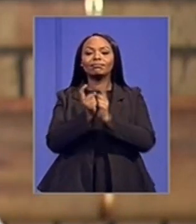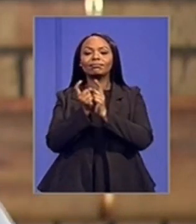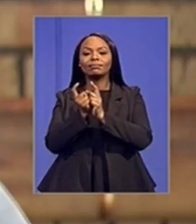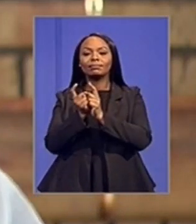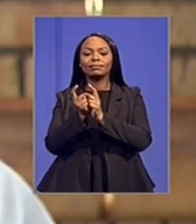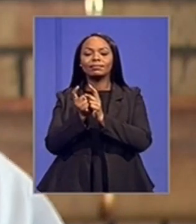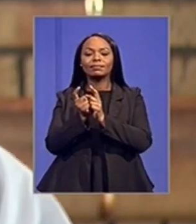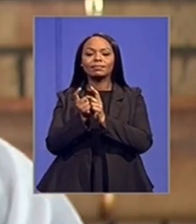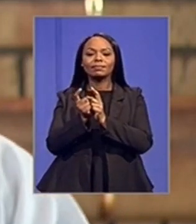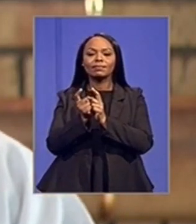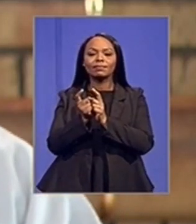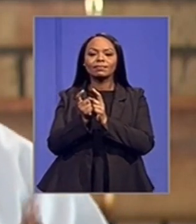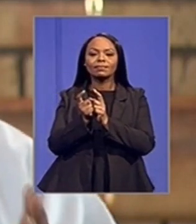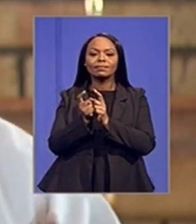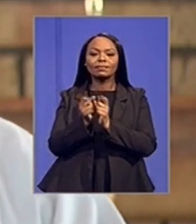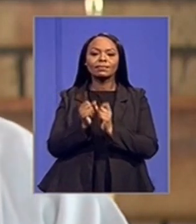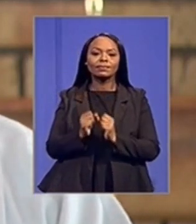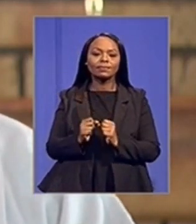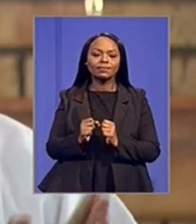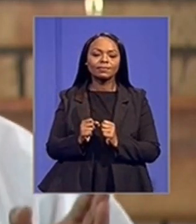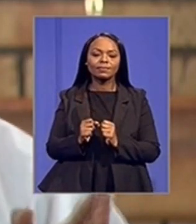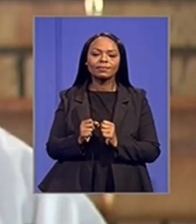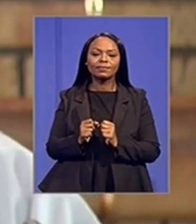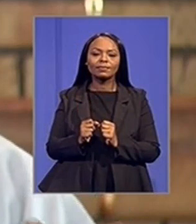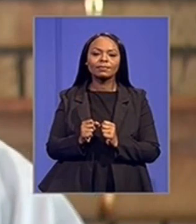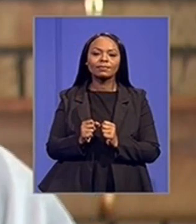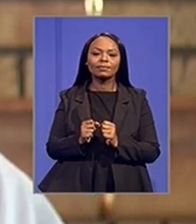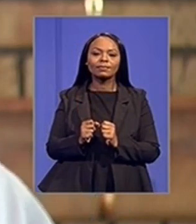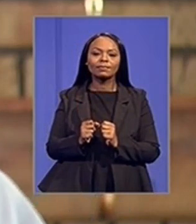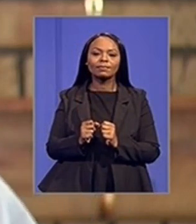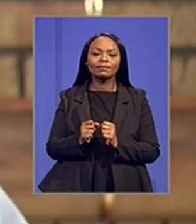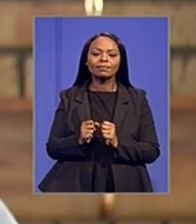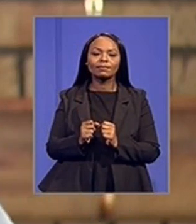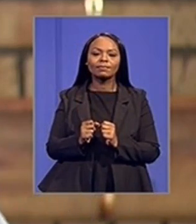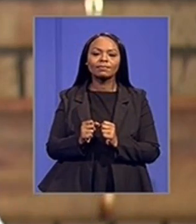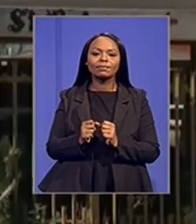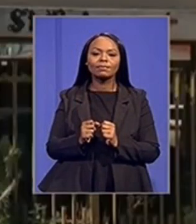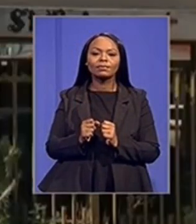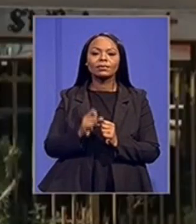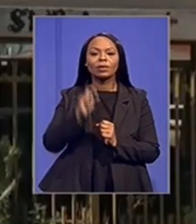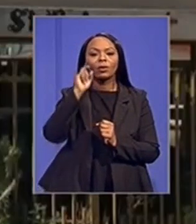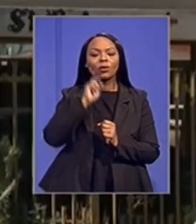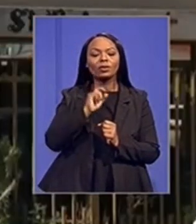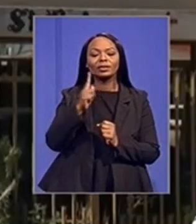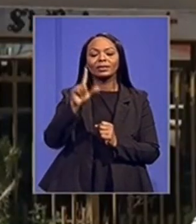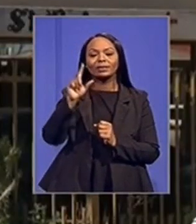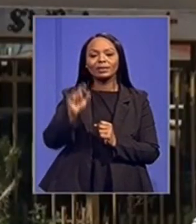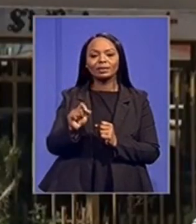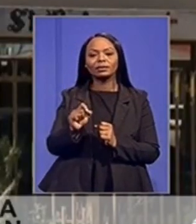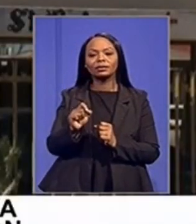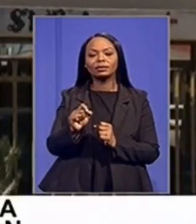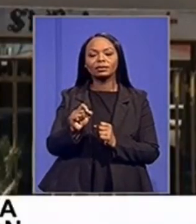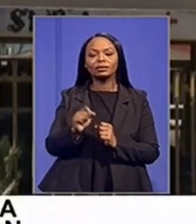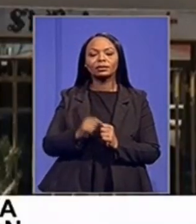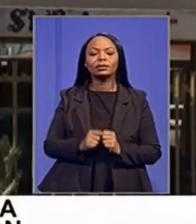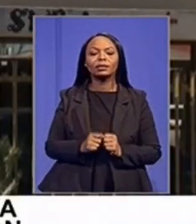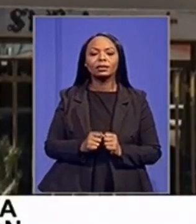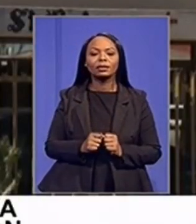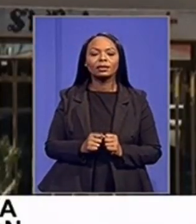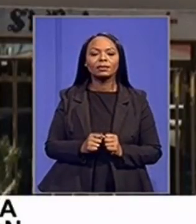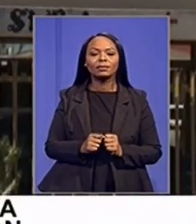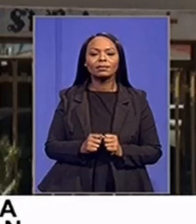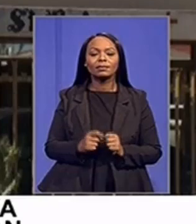is 70 years. pelong yaka o tla dula le motho ya neng a